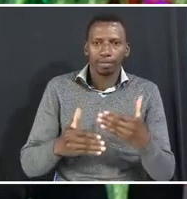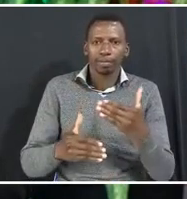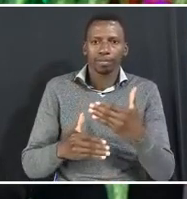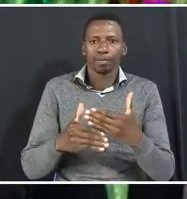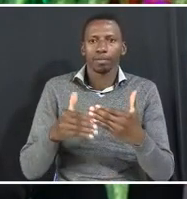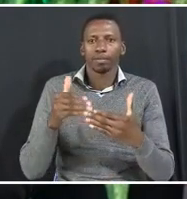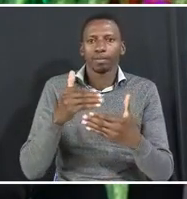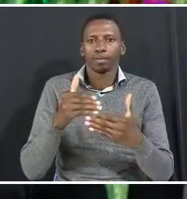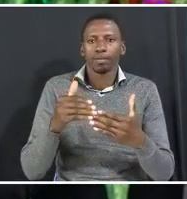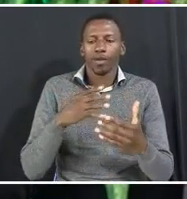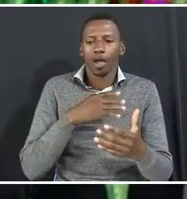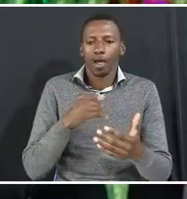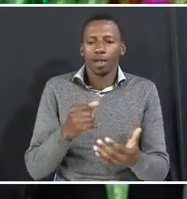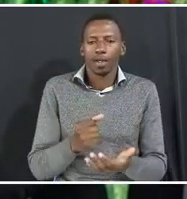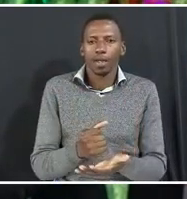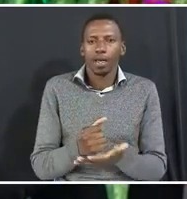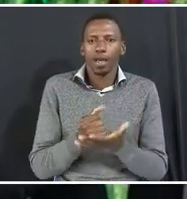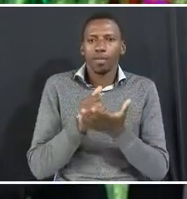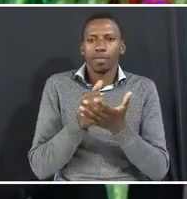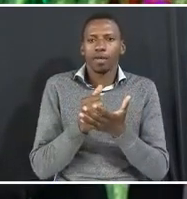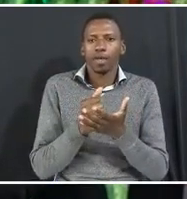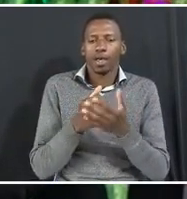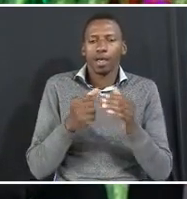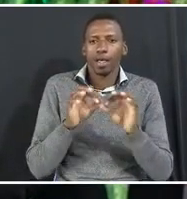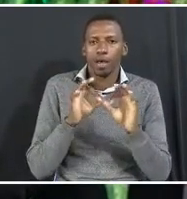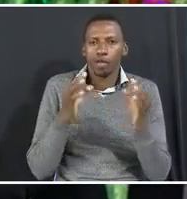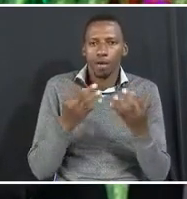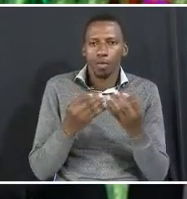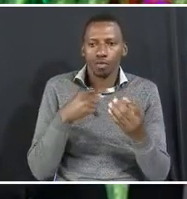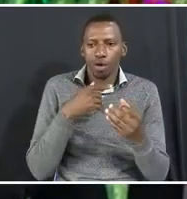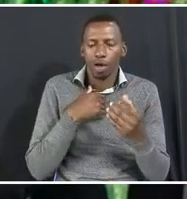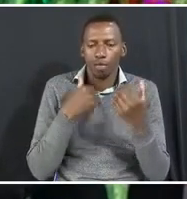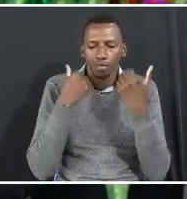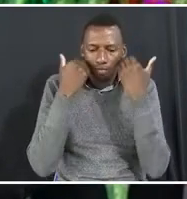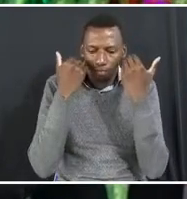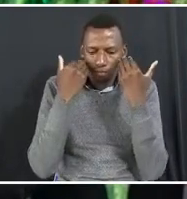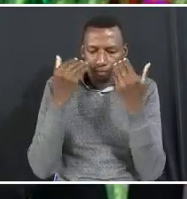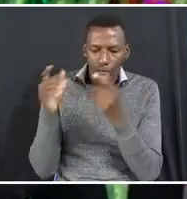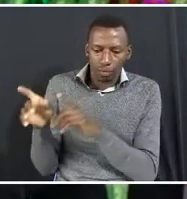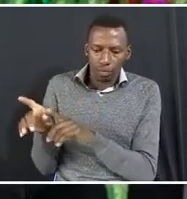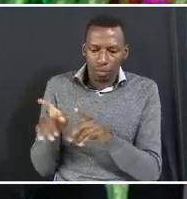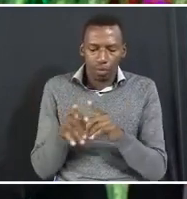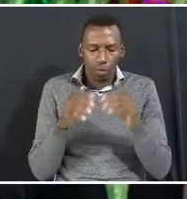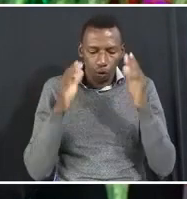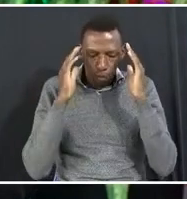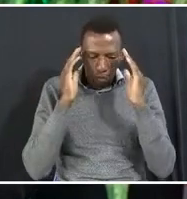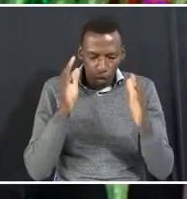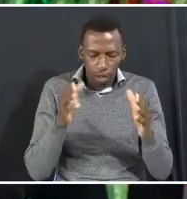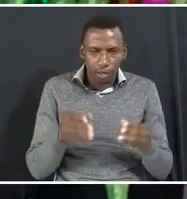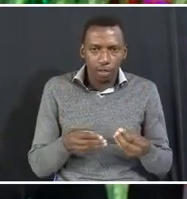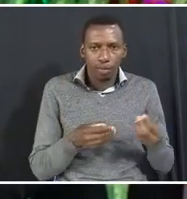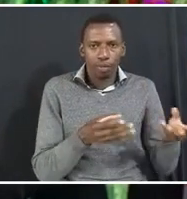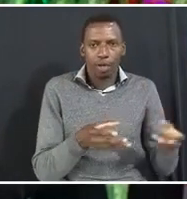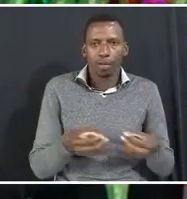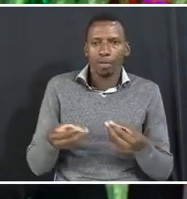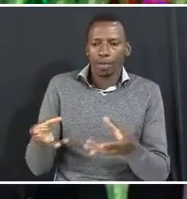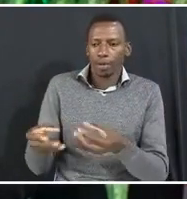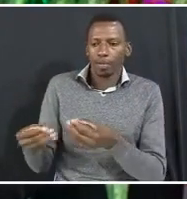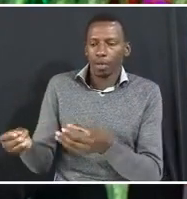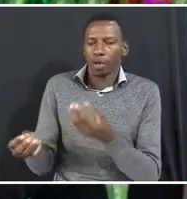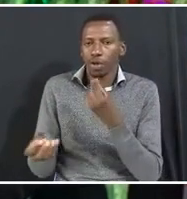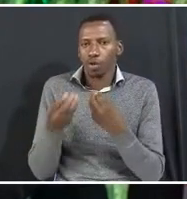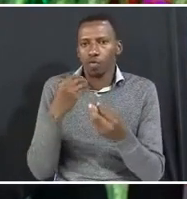the outside church and even those who are within the church. It will also focus on the distribution of foods or